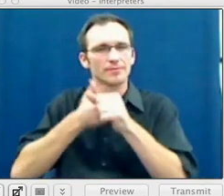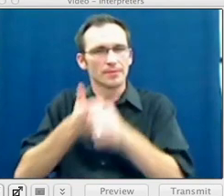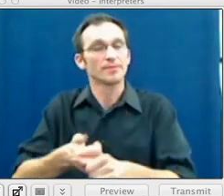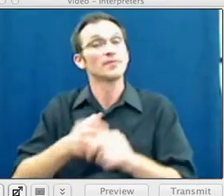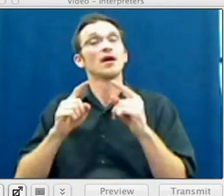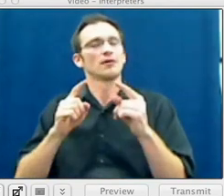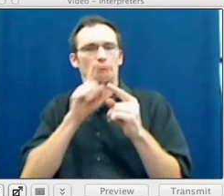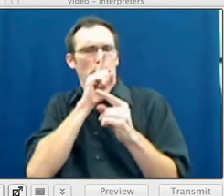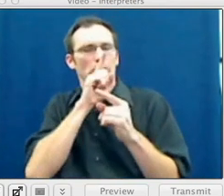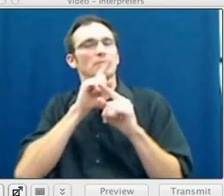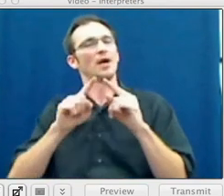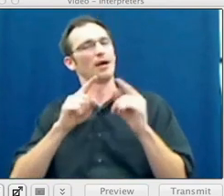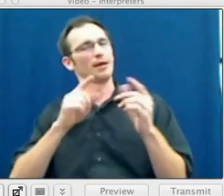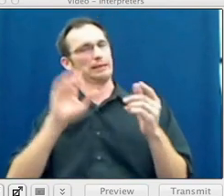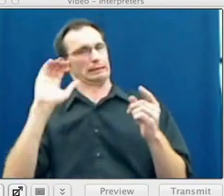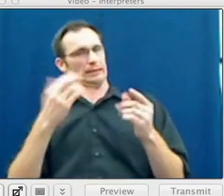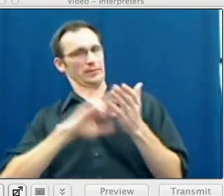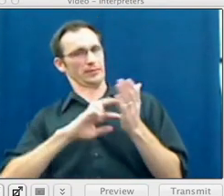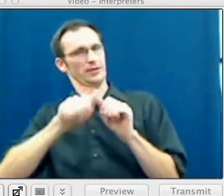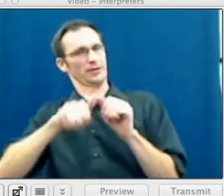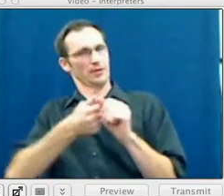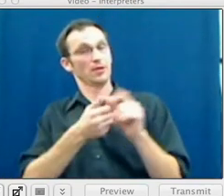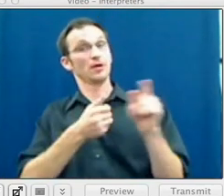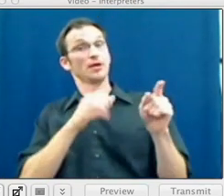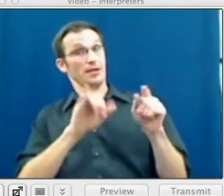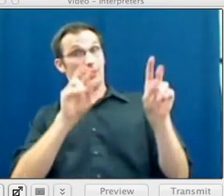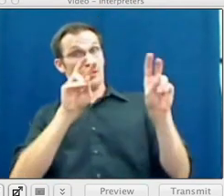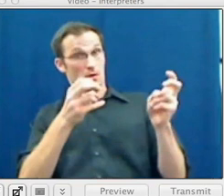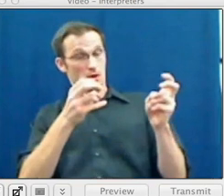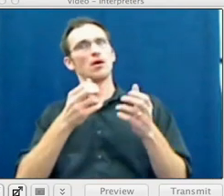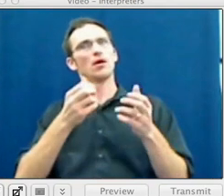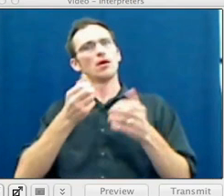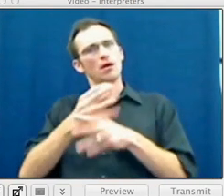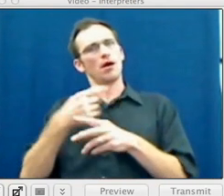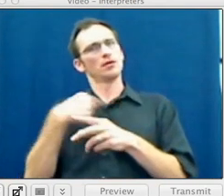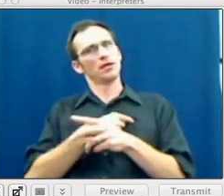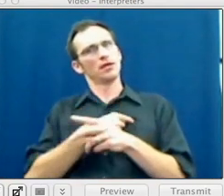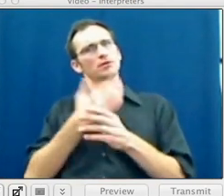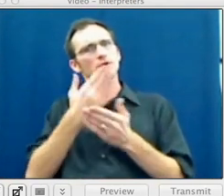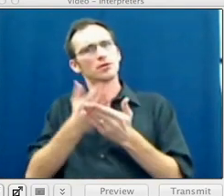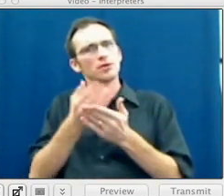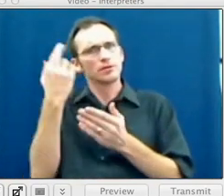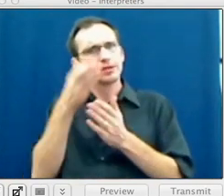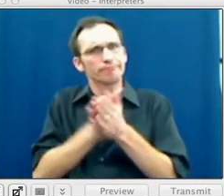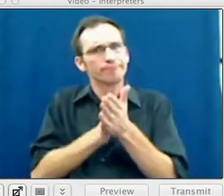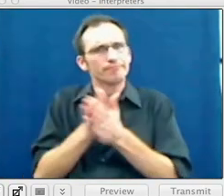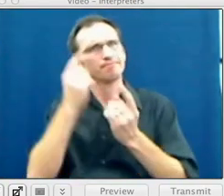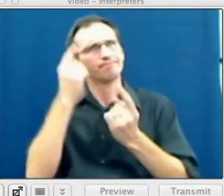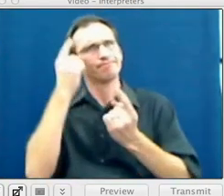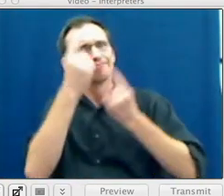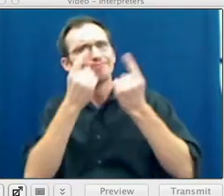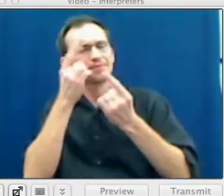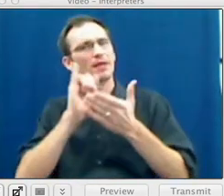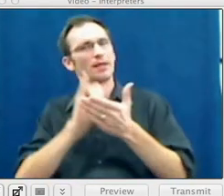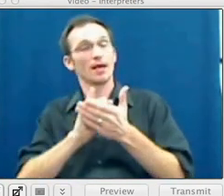is compelling the profession to consider this as an ethical mandate.